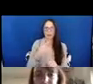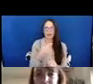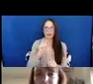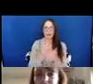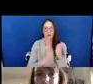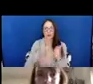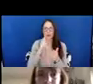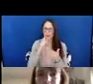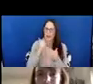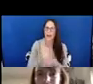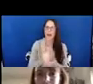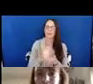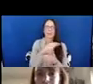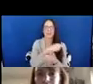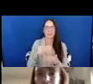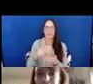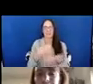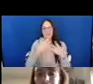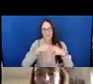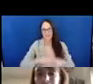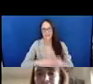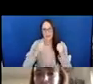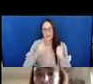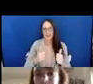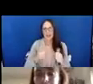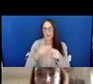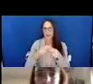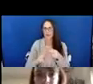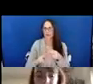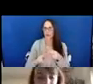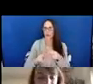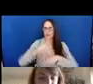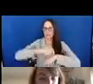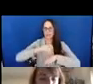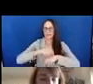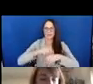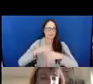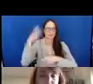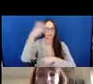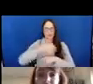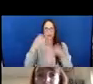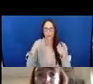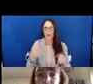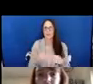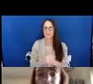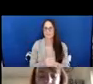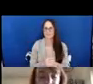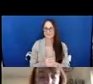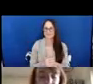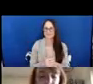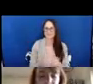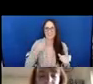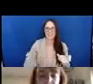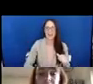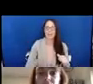together in a relatively short order, uh, and, uh, in such a beautiful way. So I'm speaking today